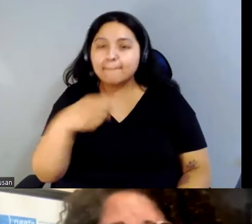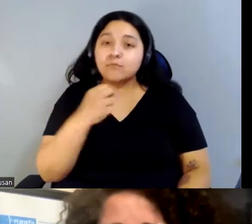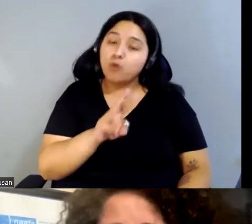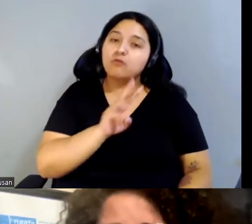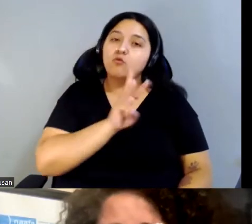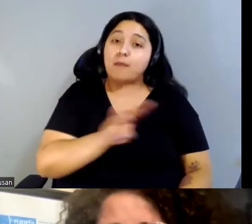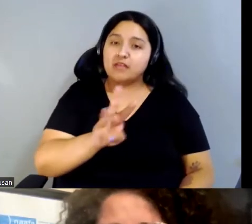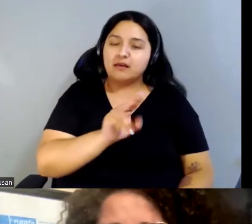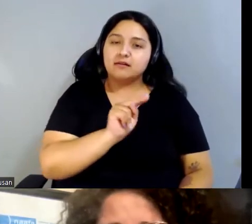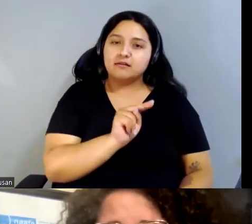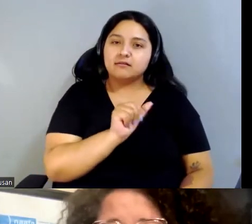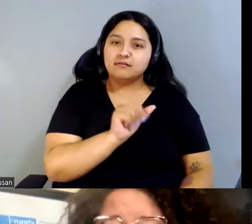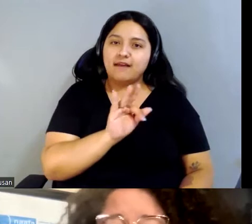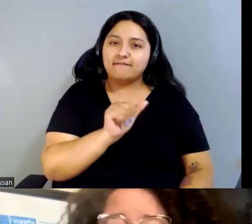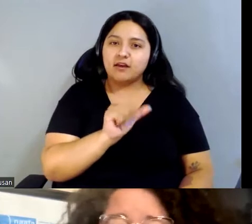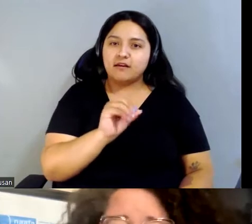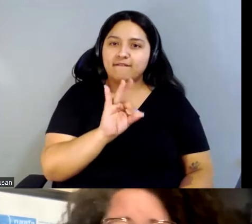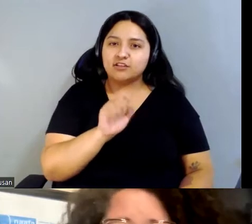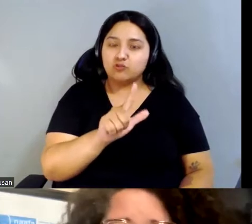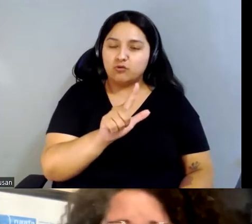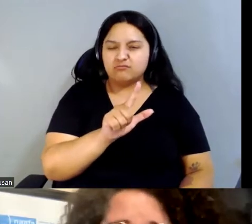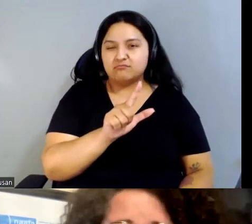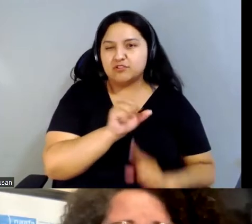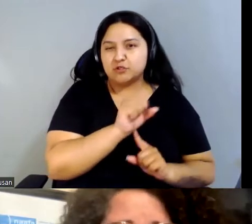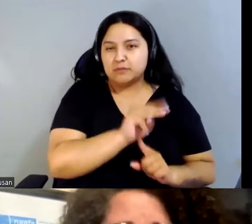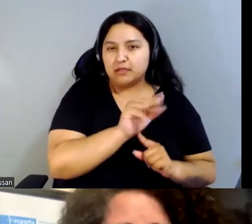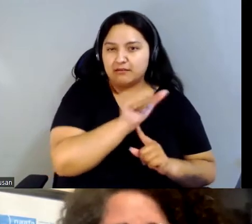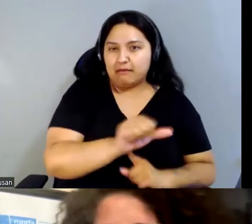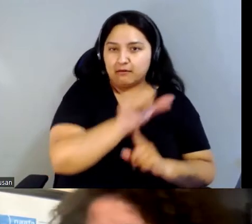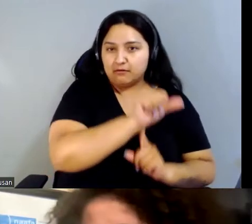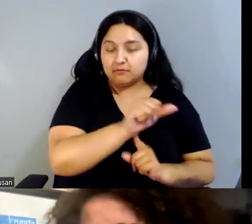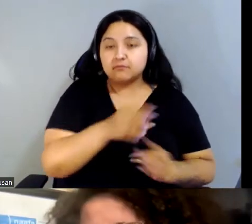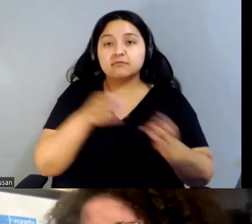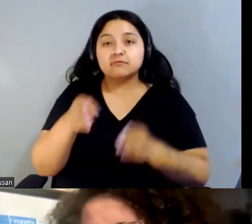NAAFA official on social media, and we are NAAFA.org,